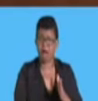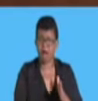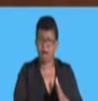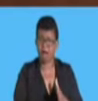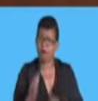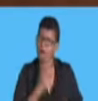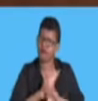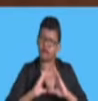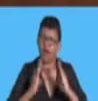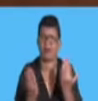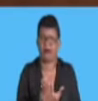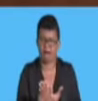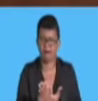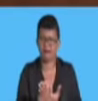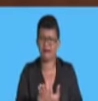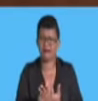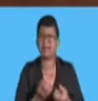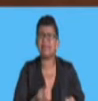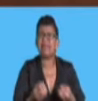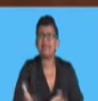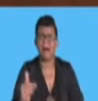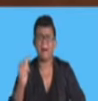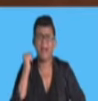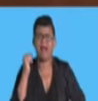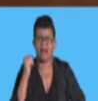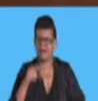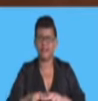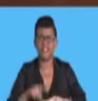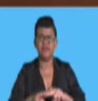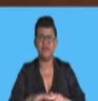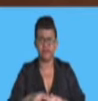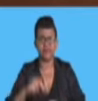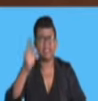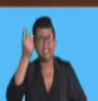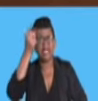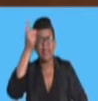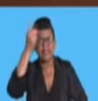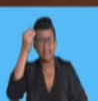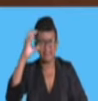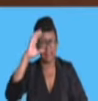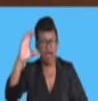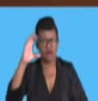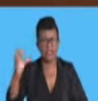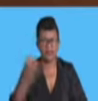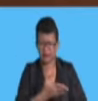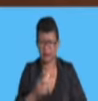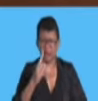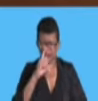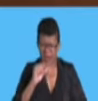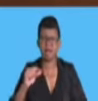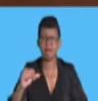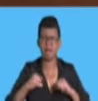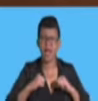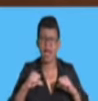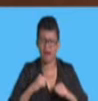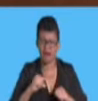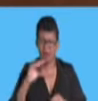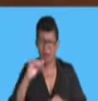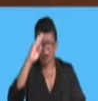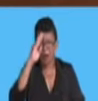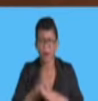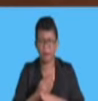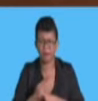together and give back to the people of Fiji, the Fijians, a country they can all be proud of, a land of hope and glory